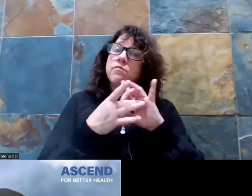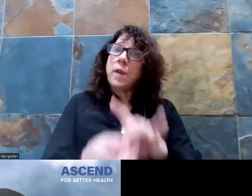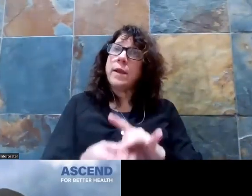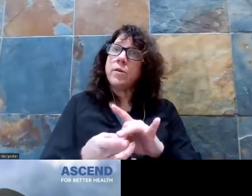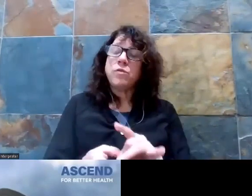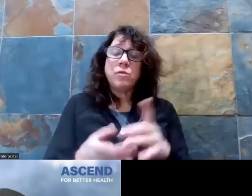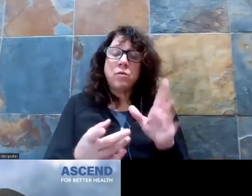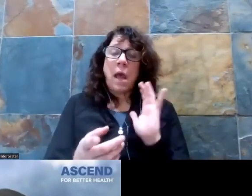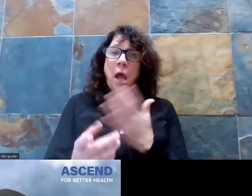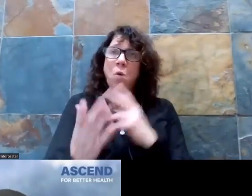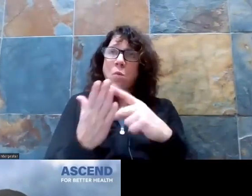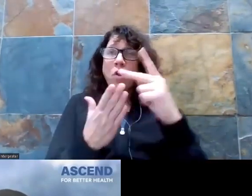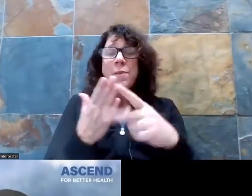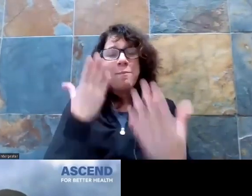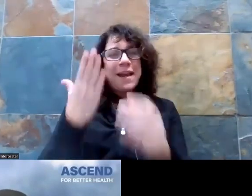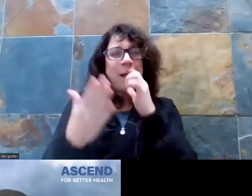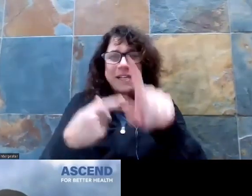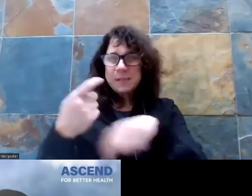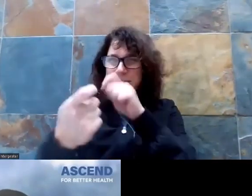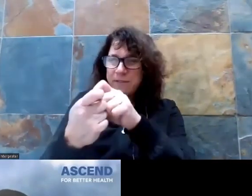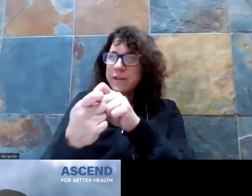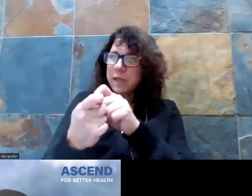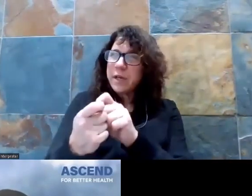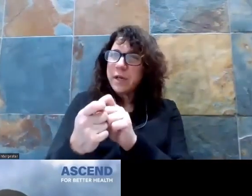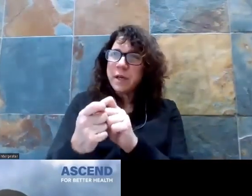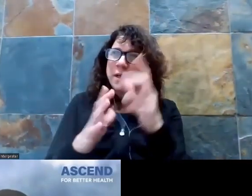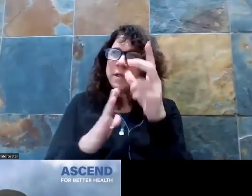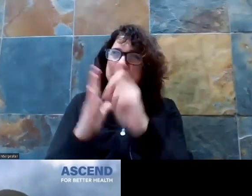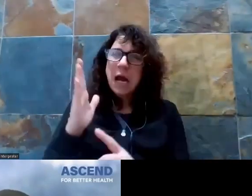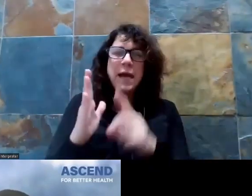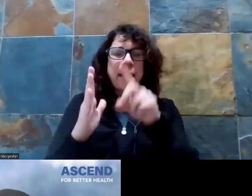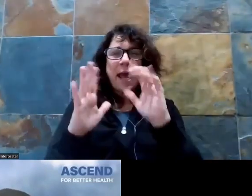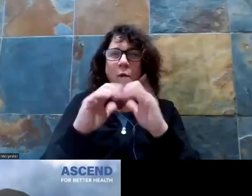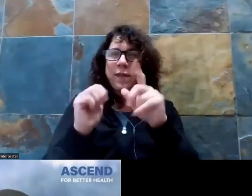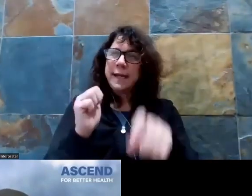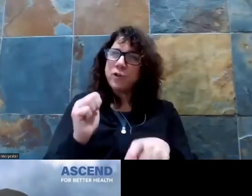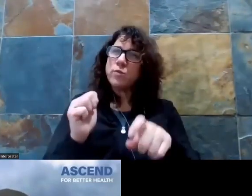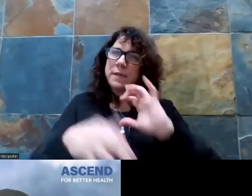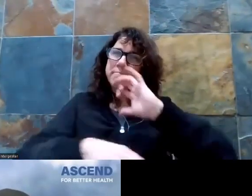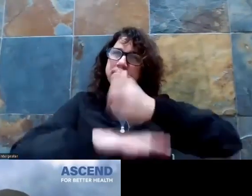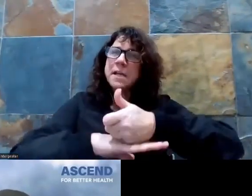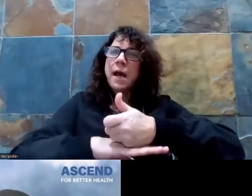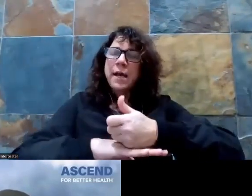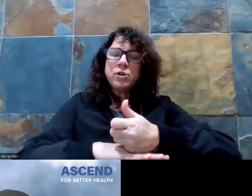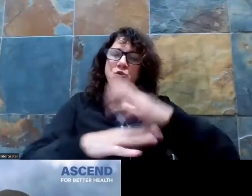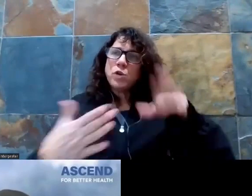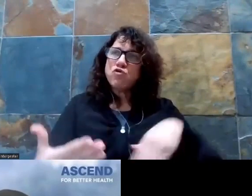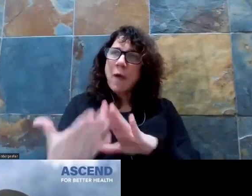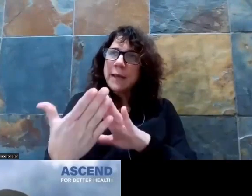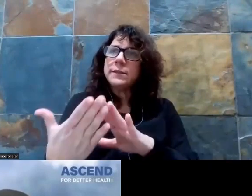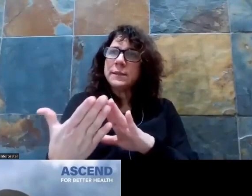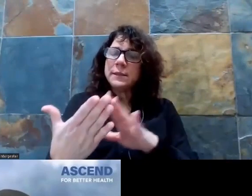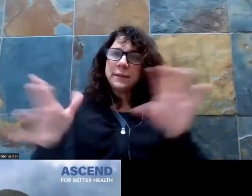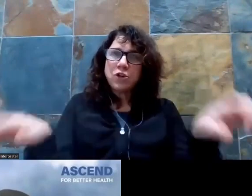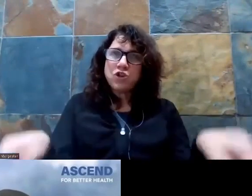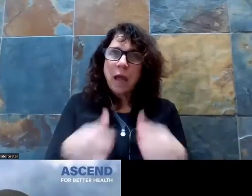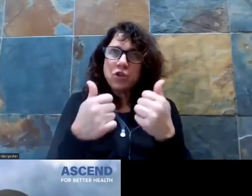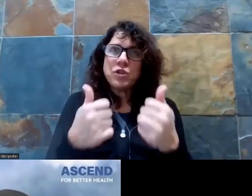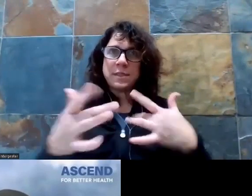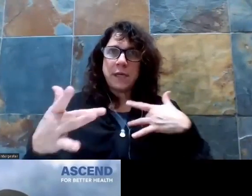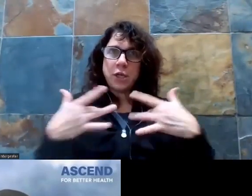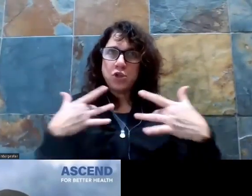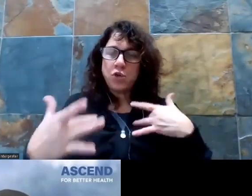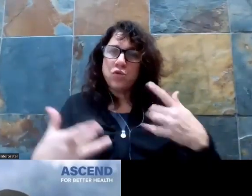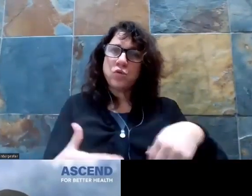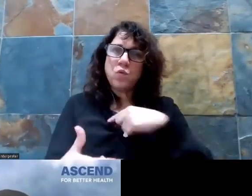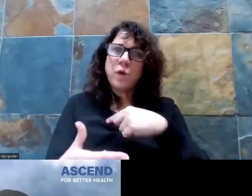our programs may not be specifically designed in the way they need to be designed to be able to address the challenges and concerns.